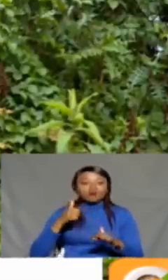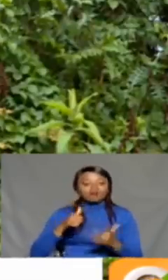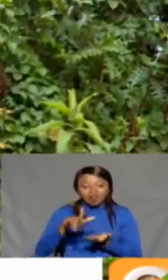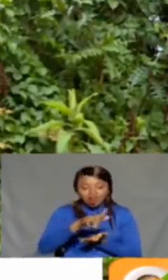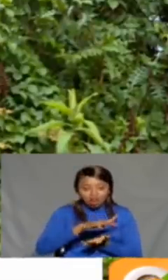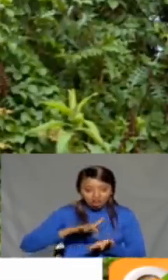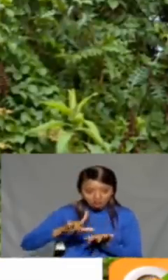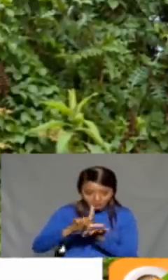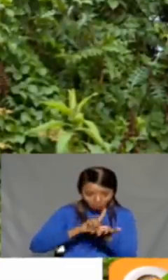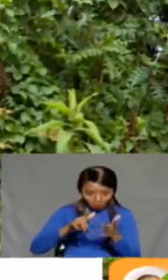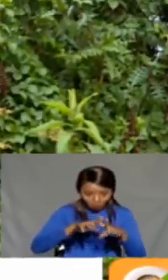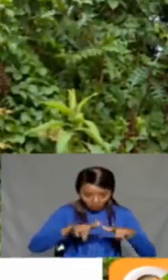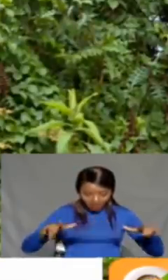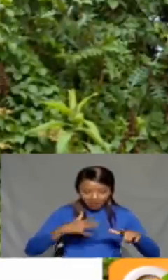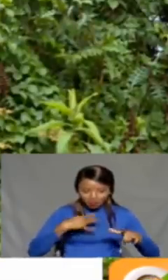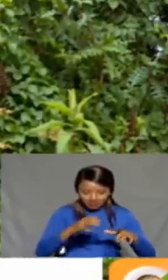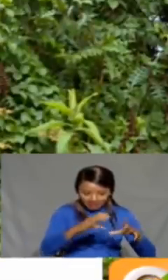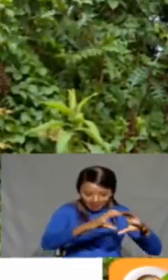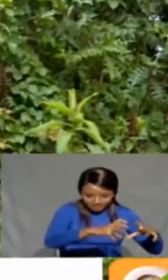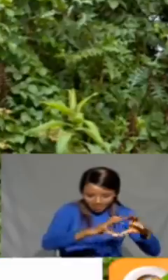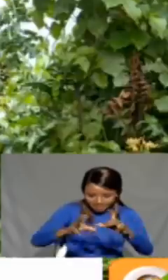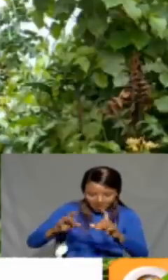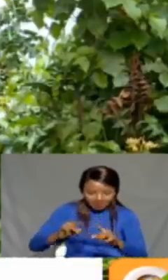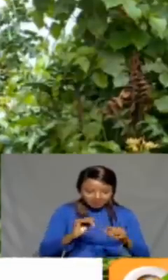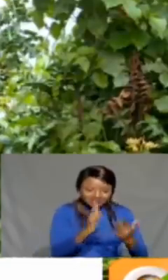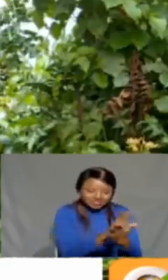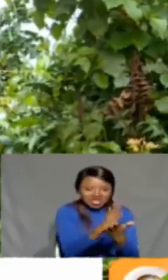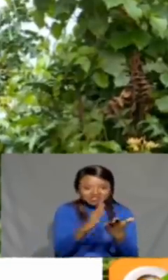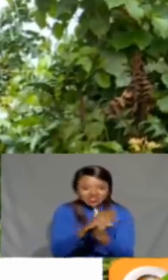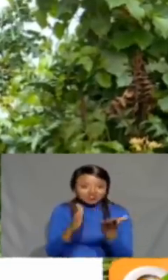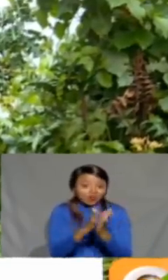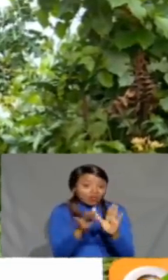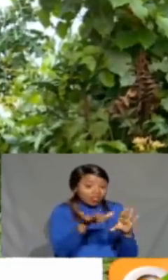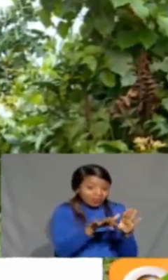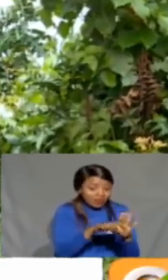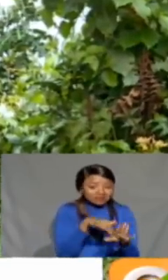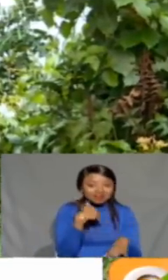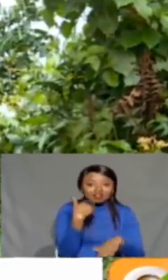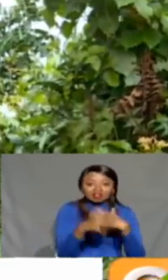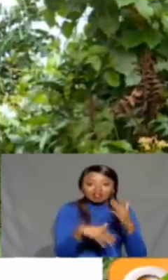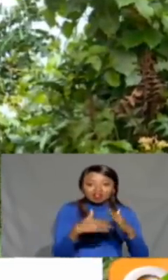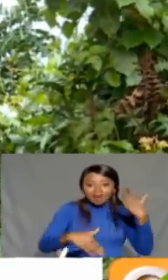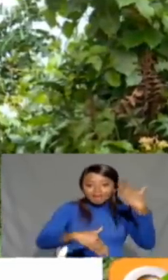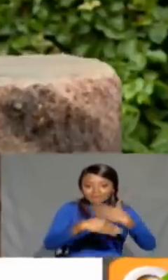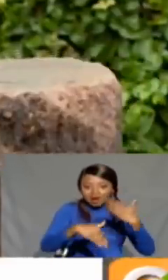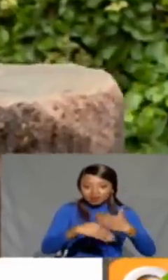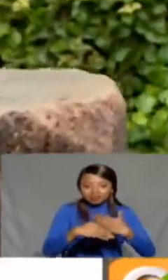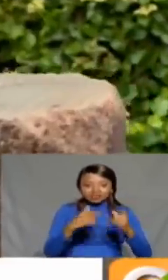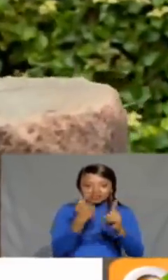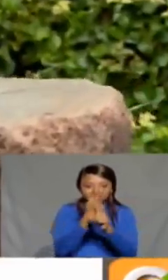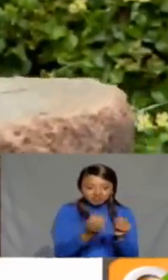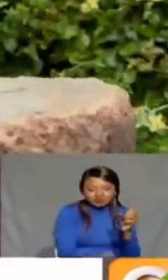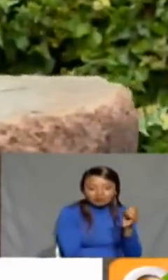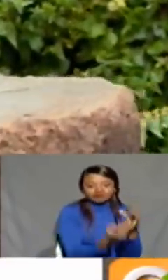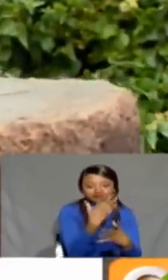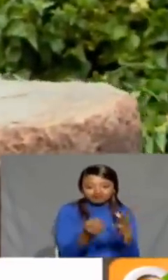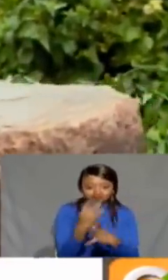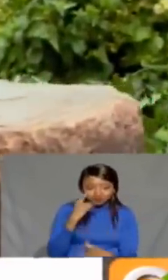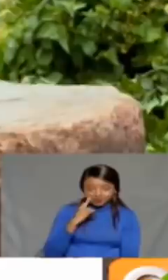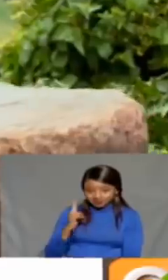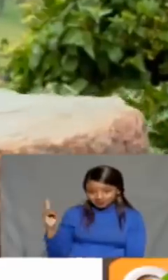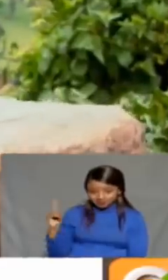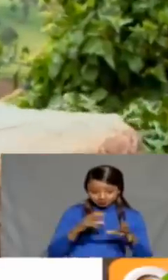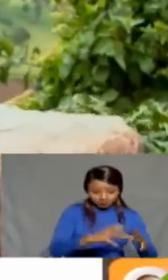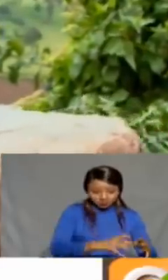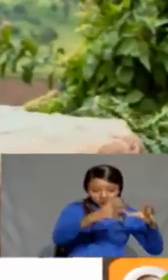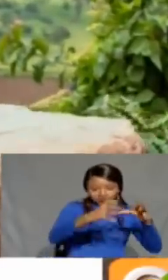to subdivide their land among members. Then the boundaries of Sisian, Karoni, Enosokon,